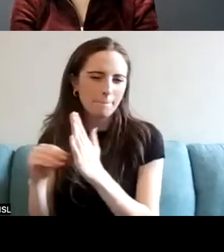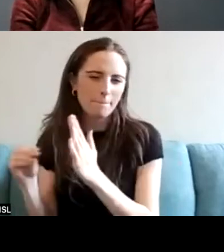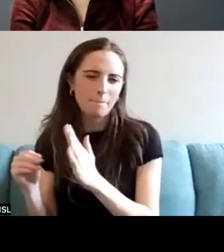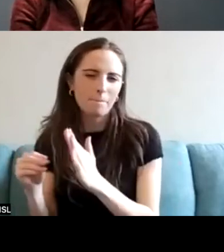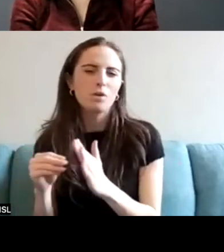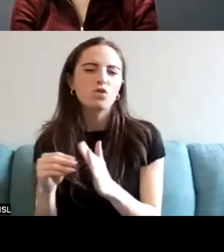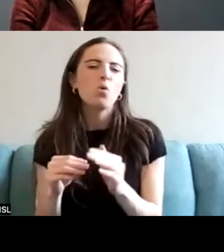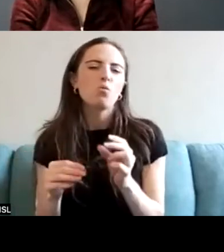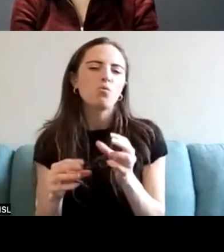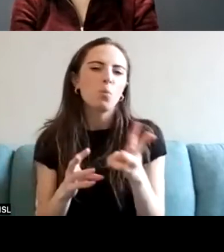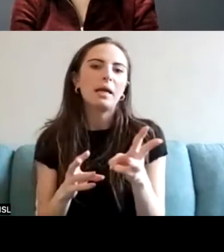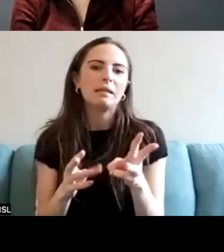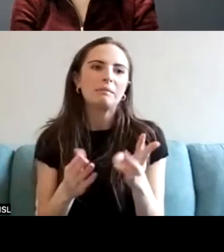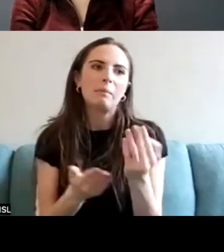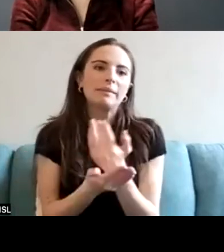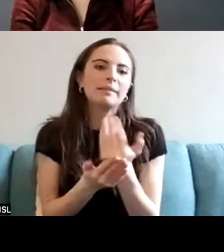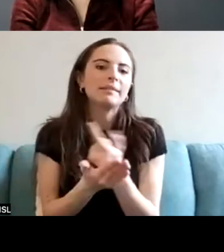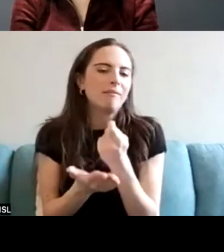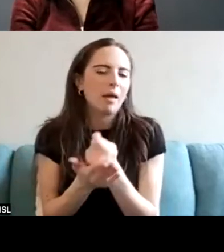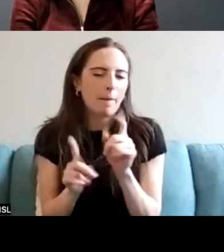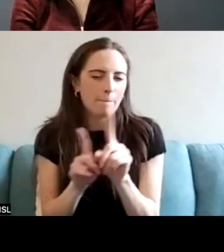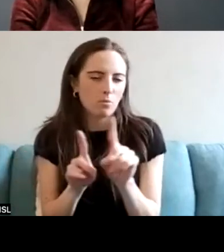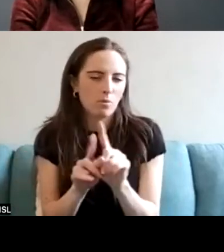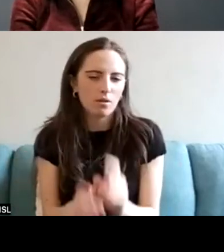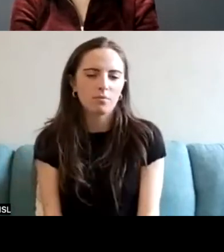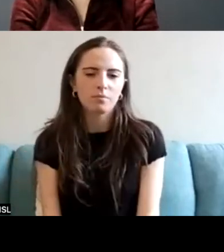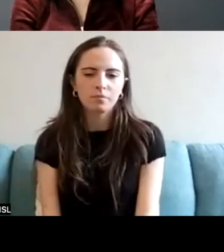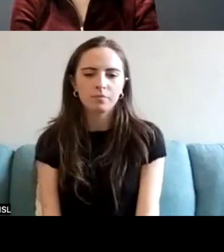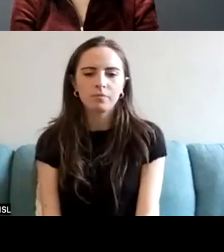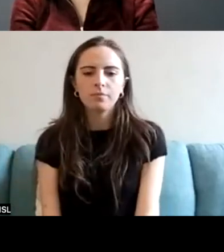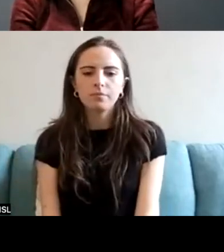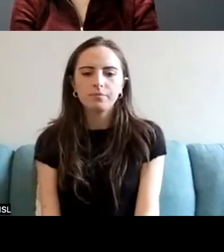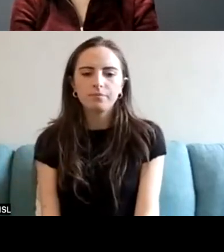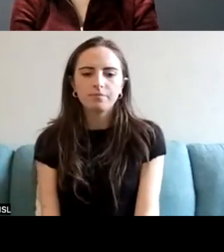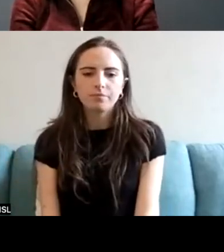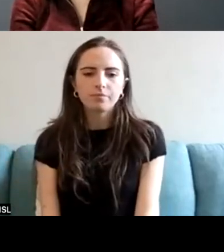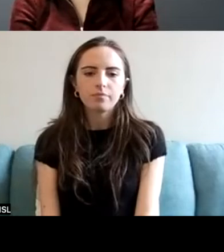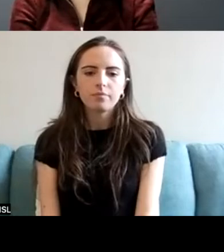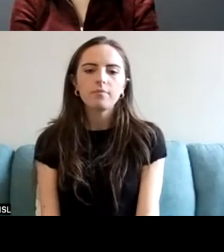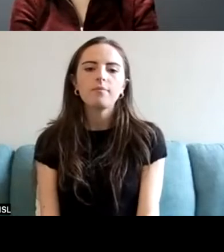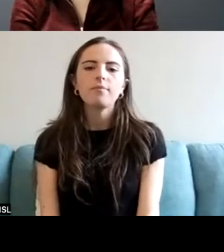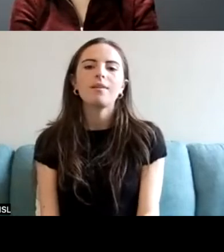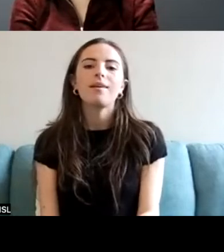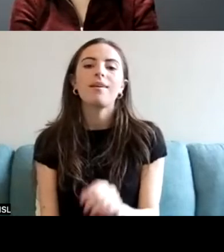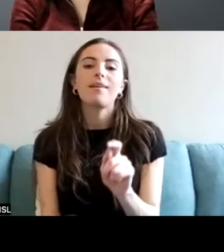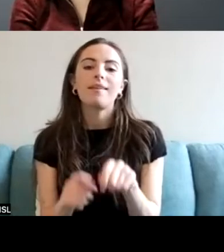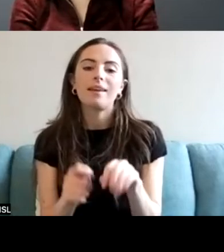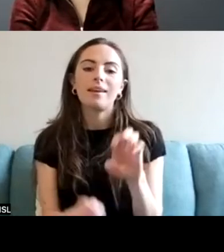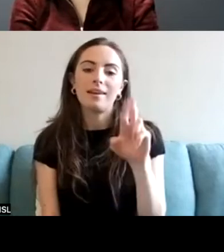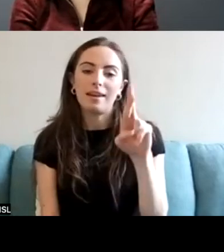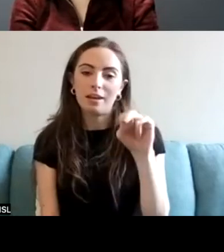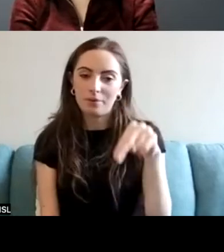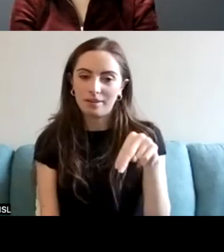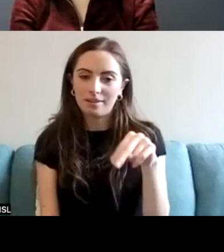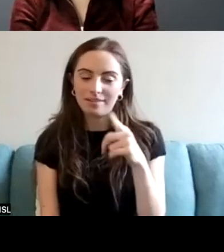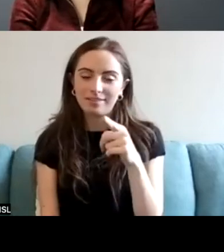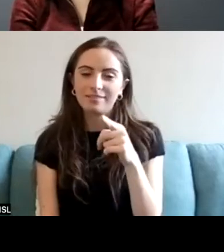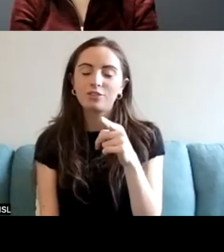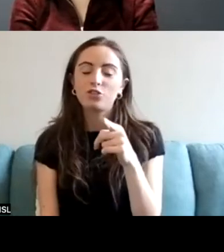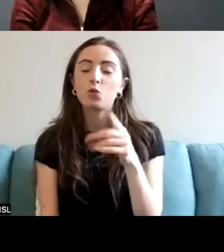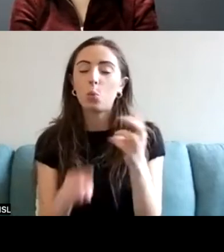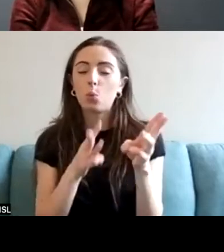little bit of time as well. That's great. Thanks so much. And Erin, just for the fact that you're in the communications